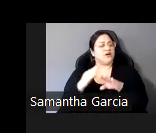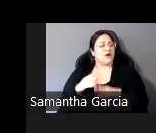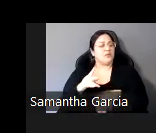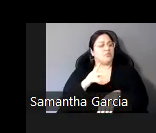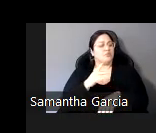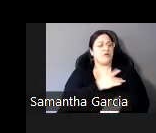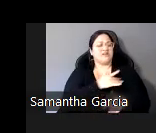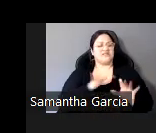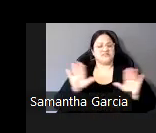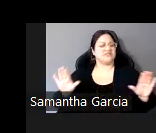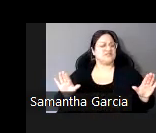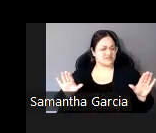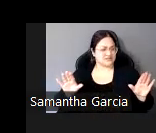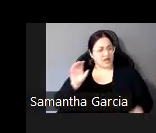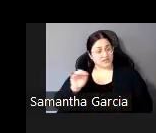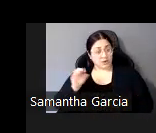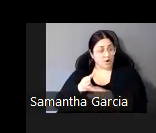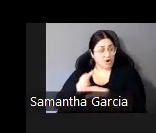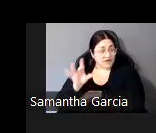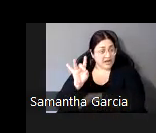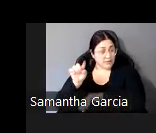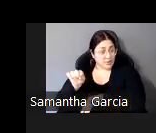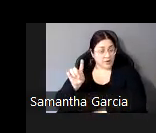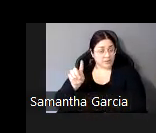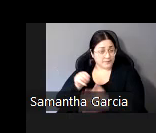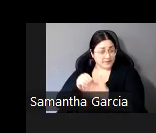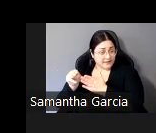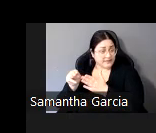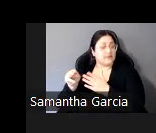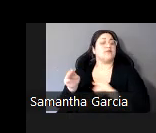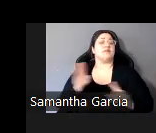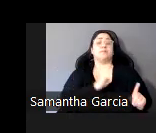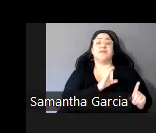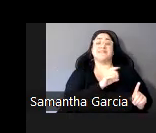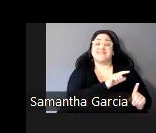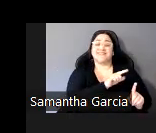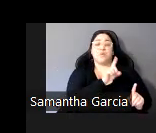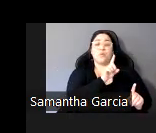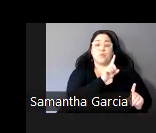8.1 million. BC victims over 1.9 million. In Alberta,